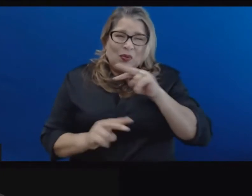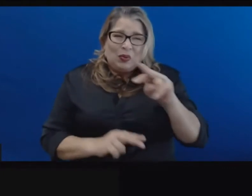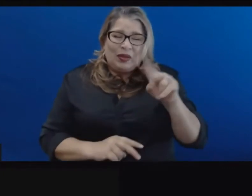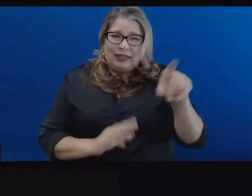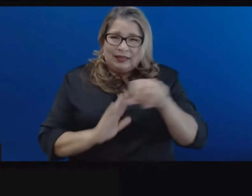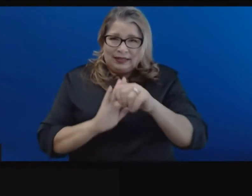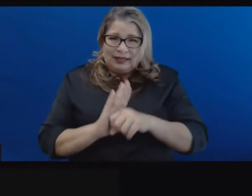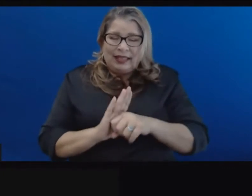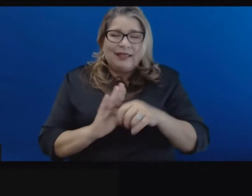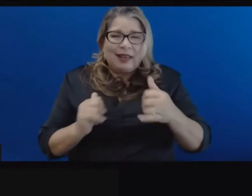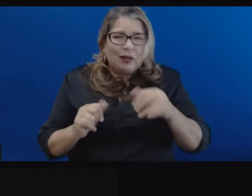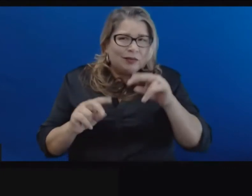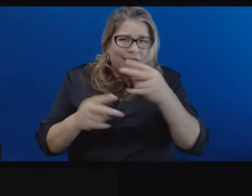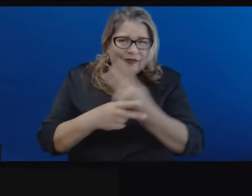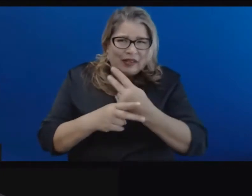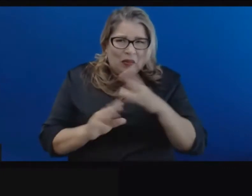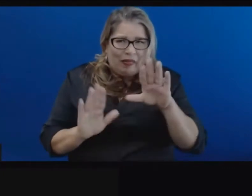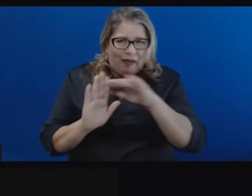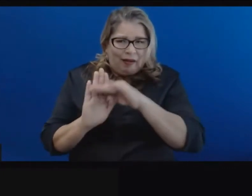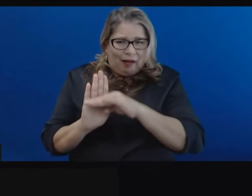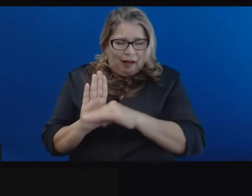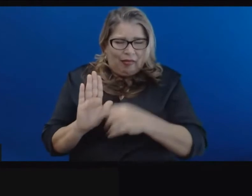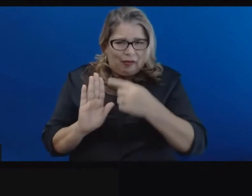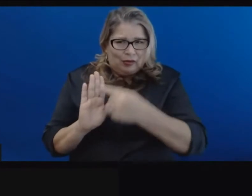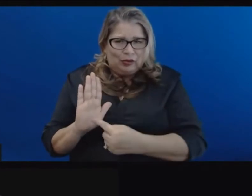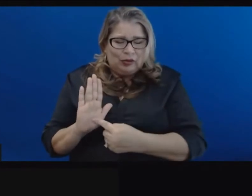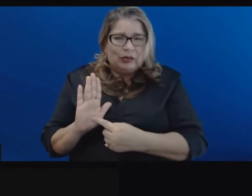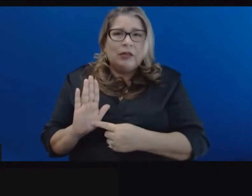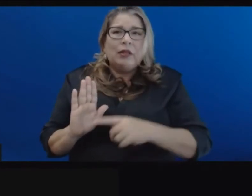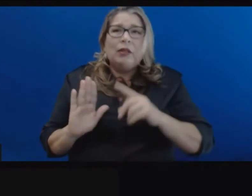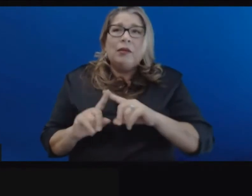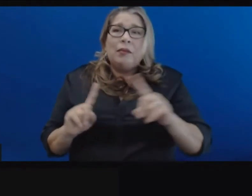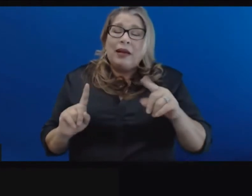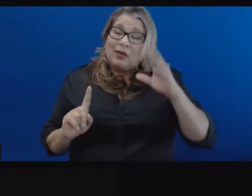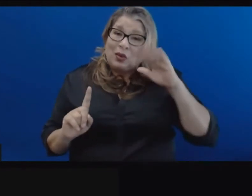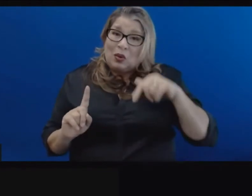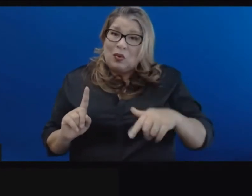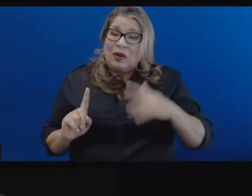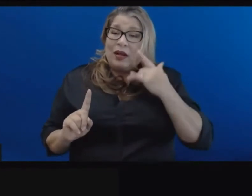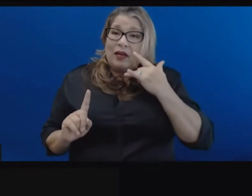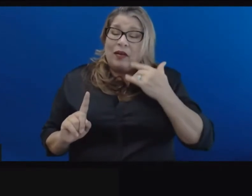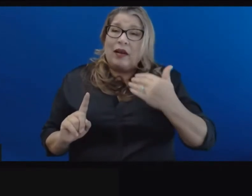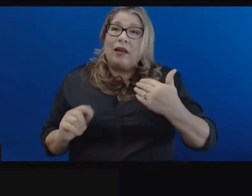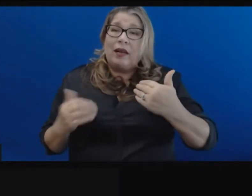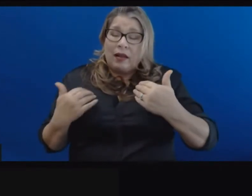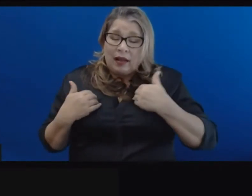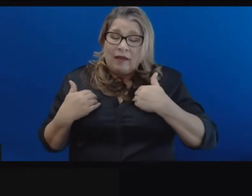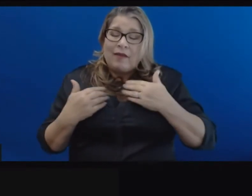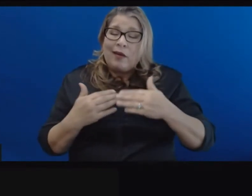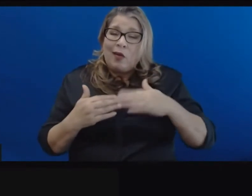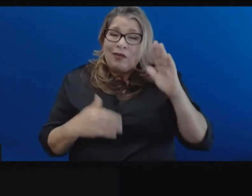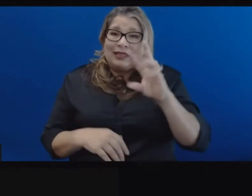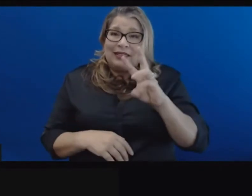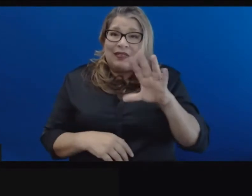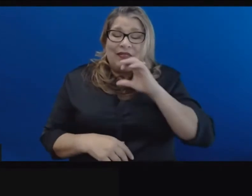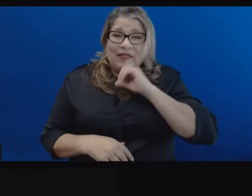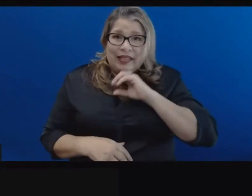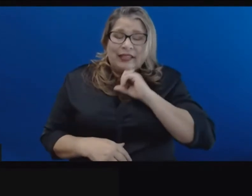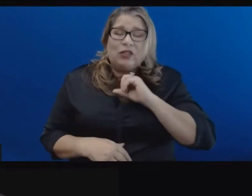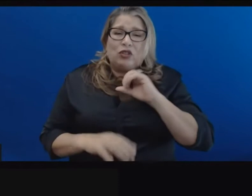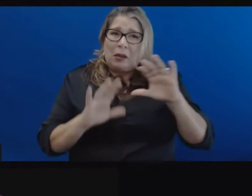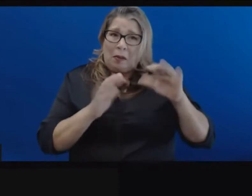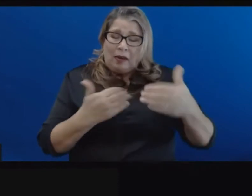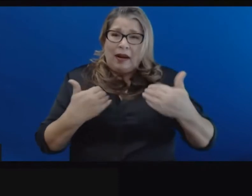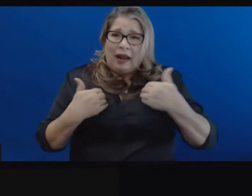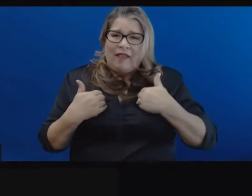I'm wondering, the state has a large 65 and over population, but it's also had a slow rollout so far. So would these changes help